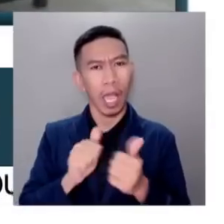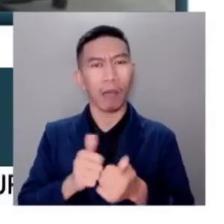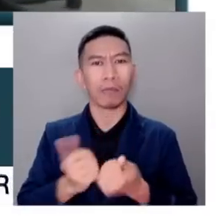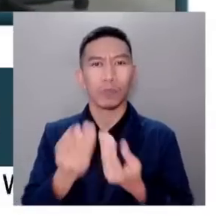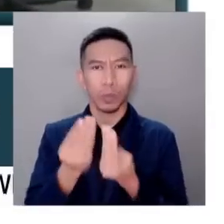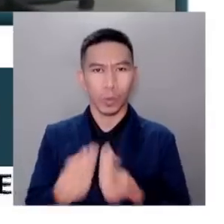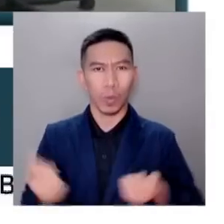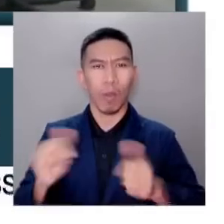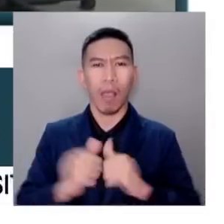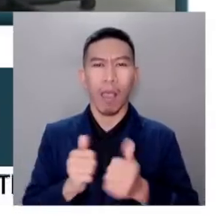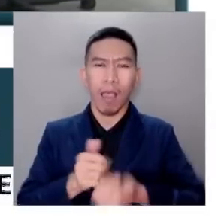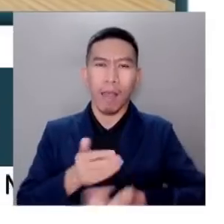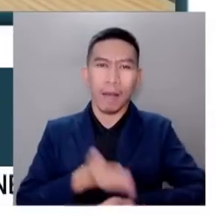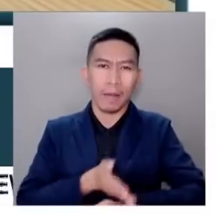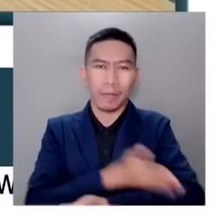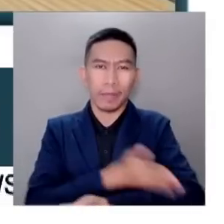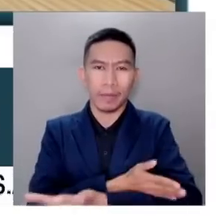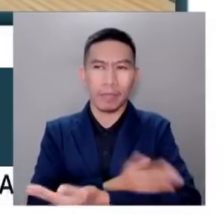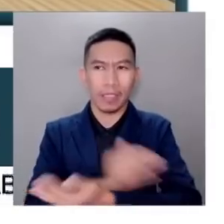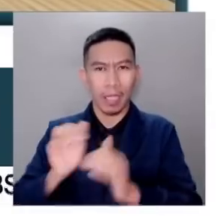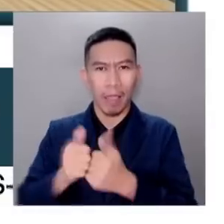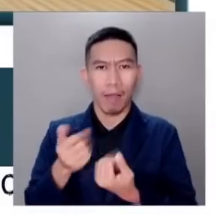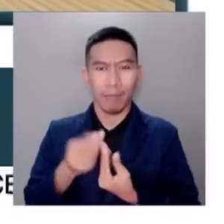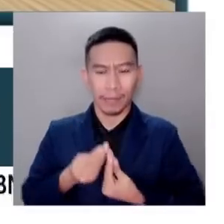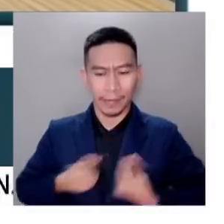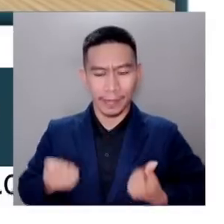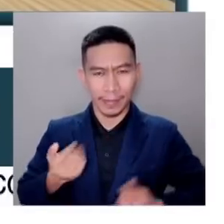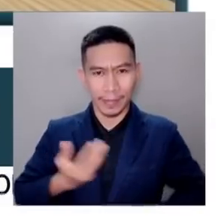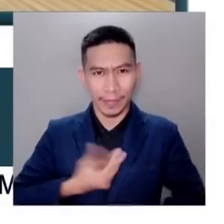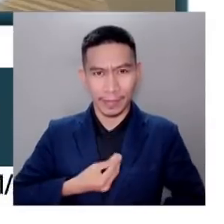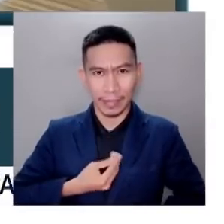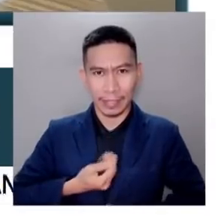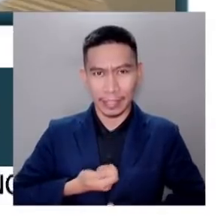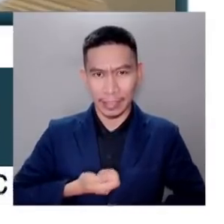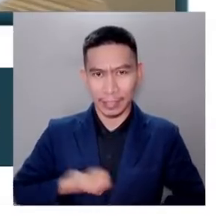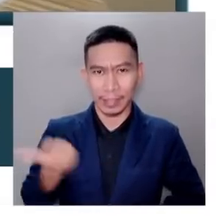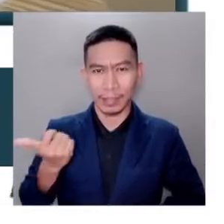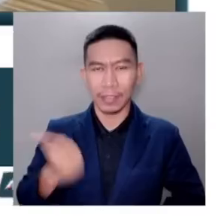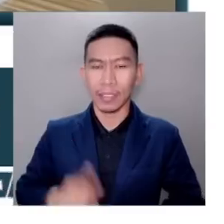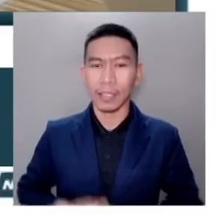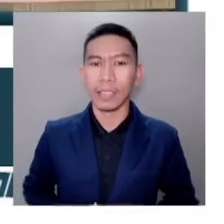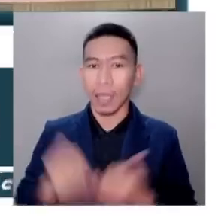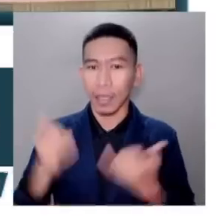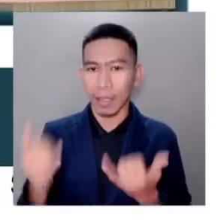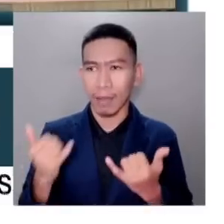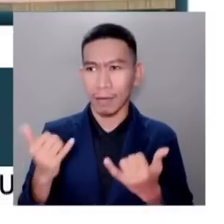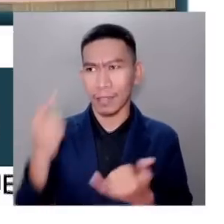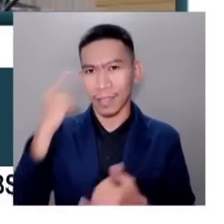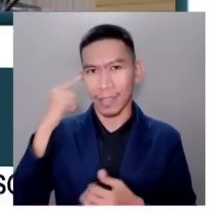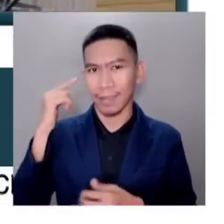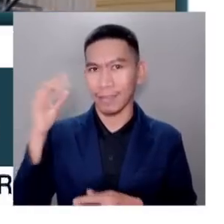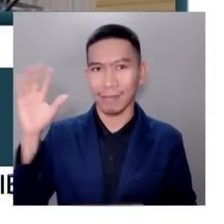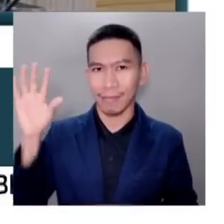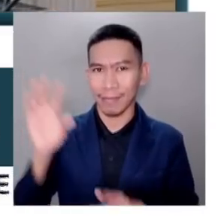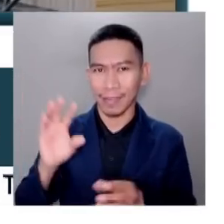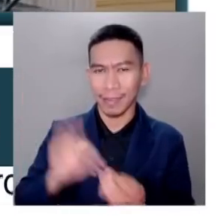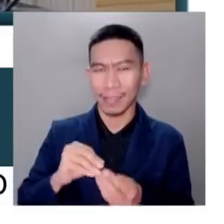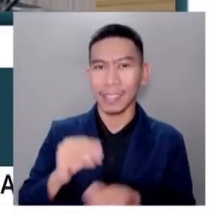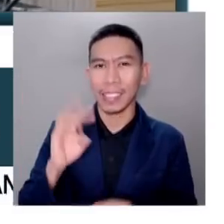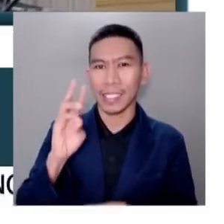you get over the fear. And that's what we've done. I think, you know, I had said, you know, by now it's been 6 years, and